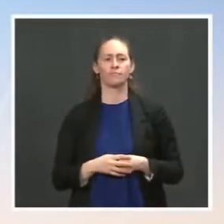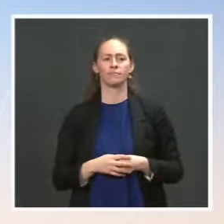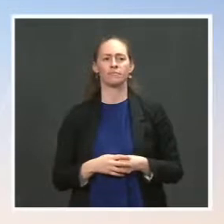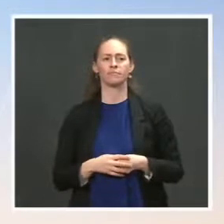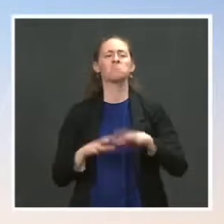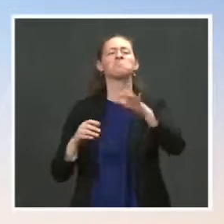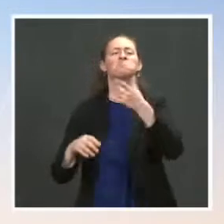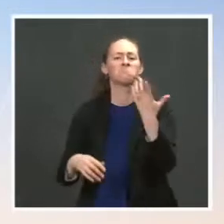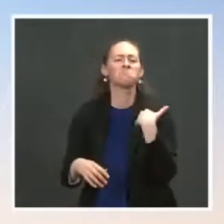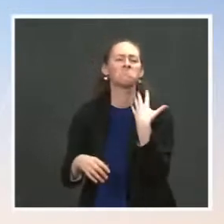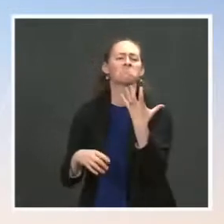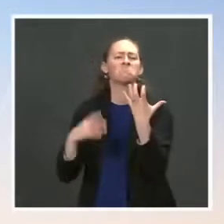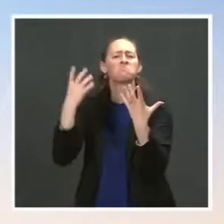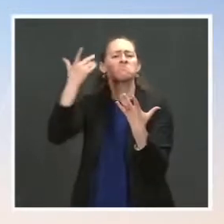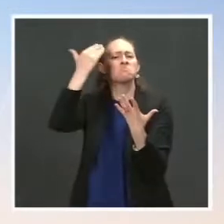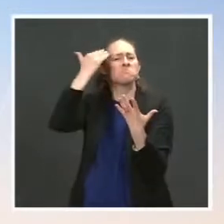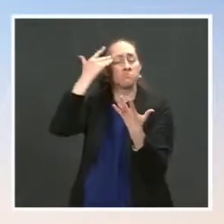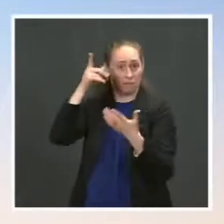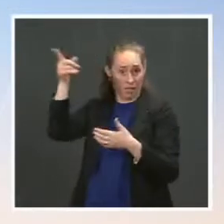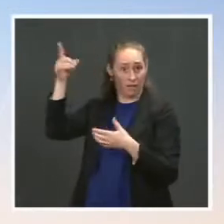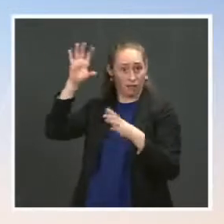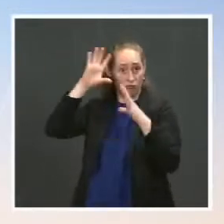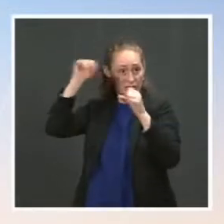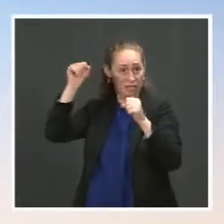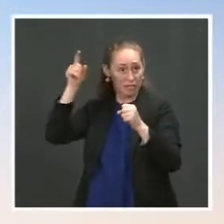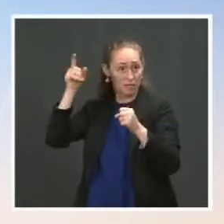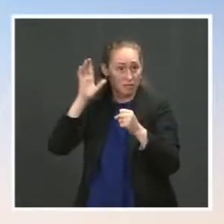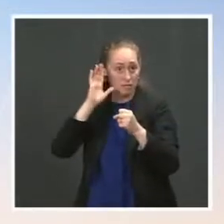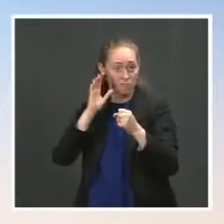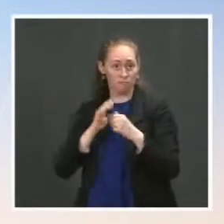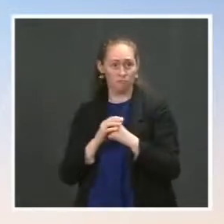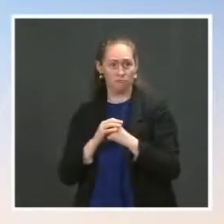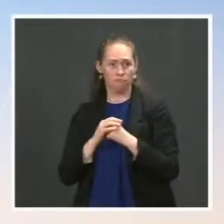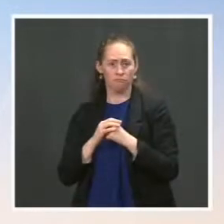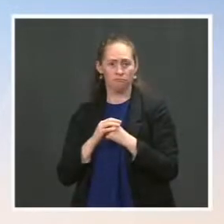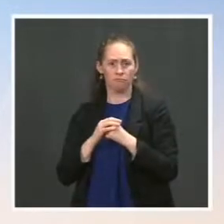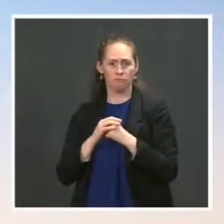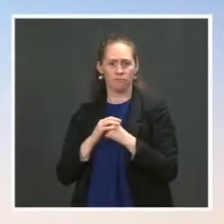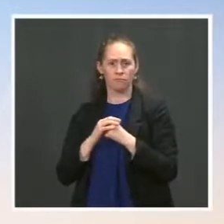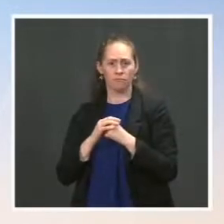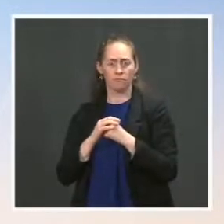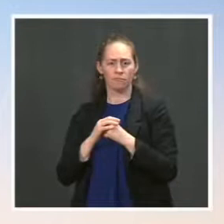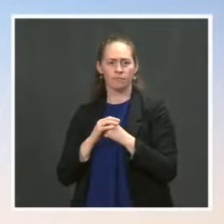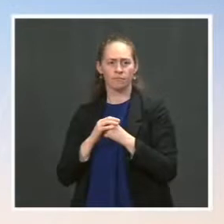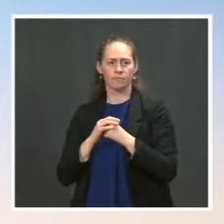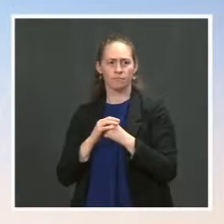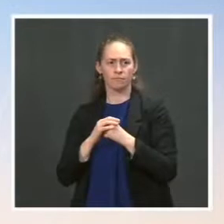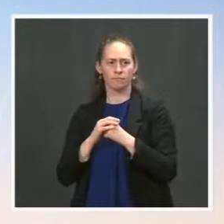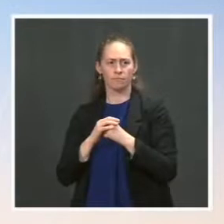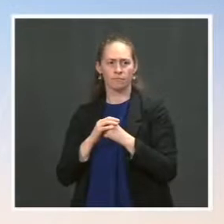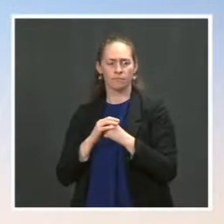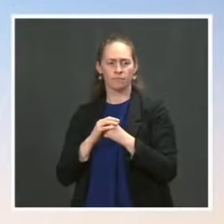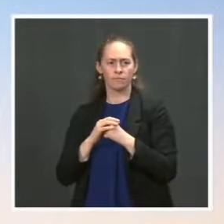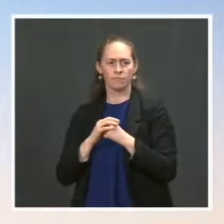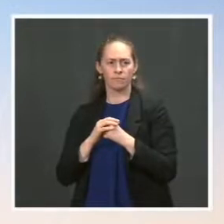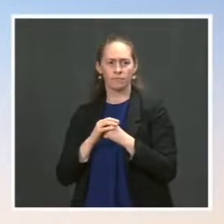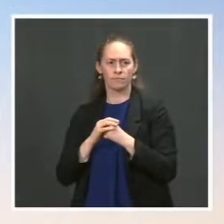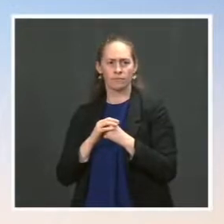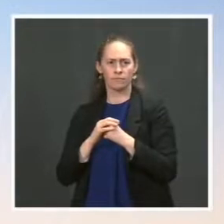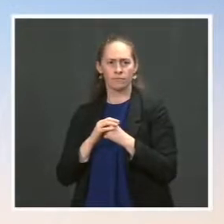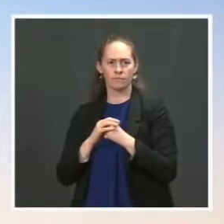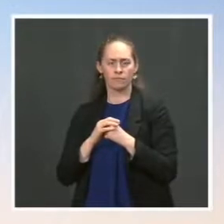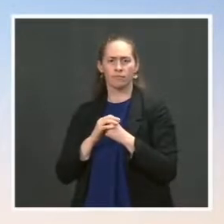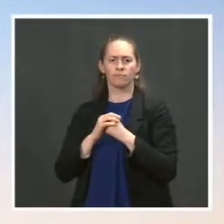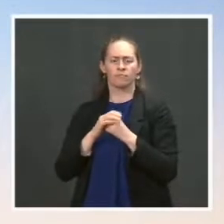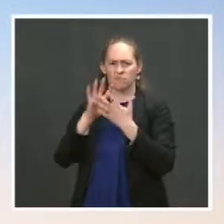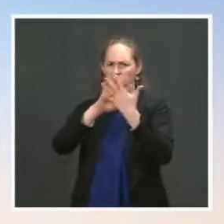support congestion charging in New York City, and will the administration do anything for drivers who will ultimately pay that premium? So this is a